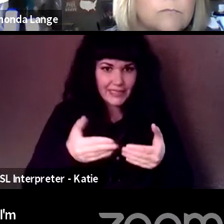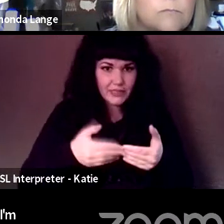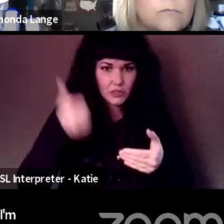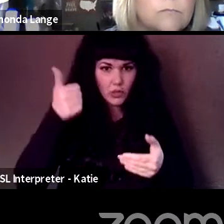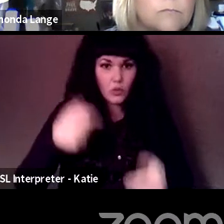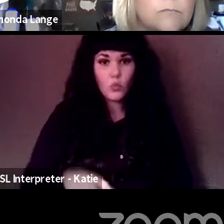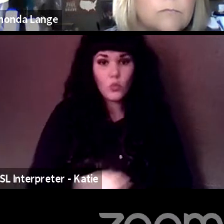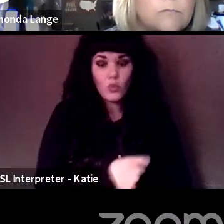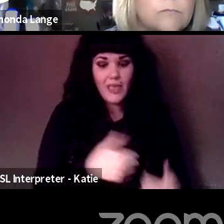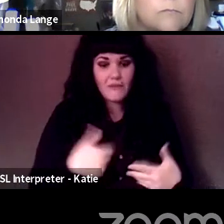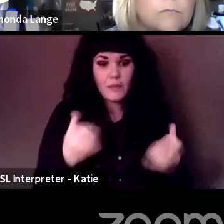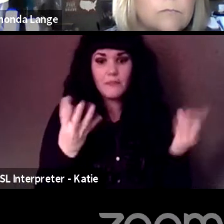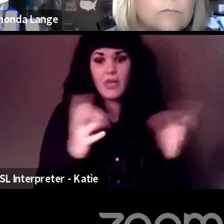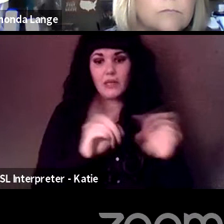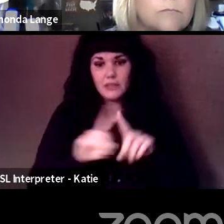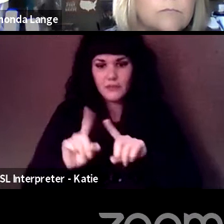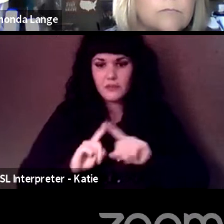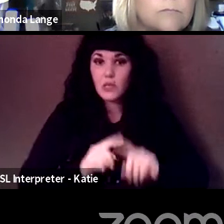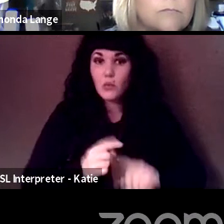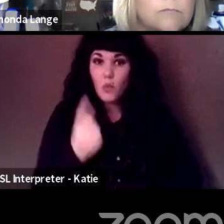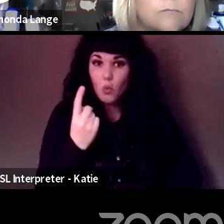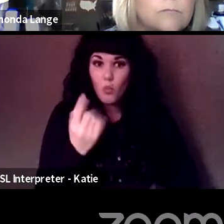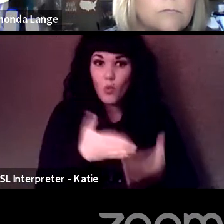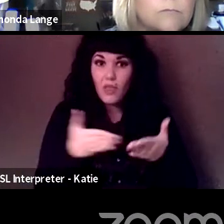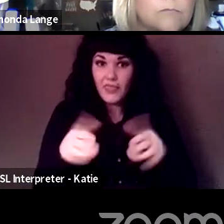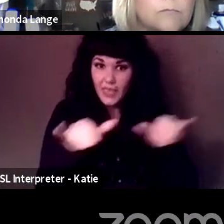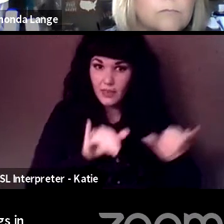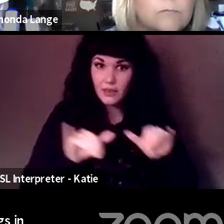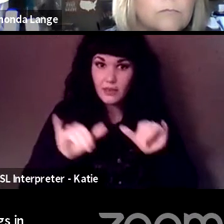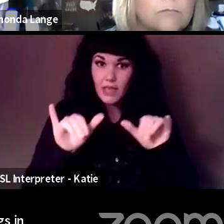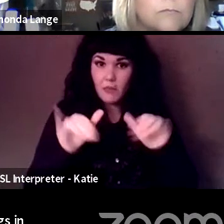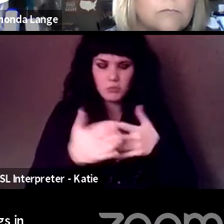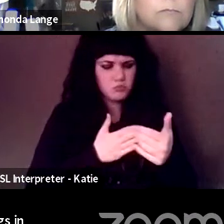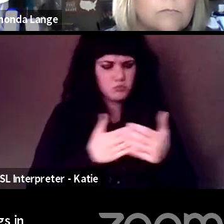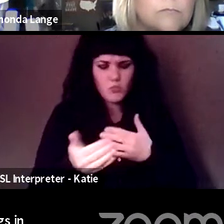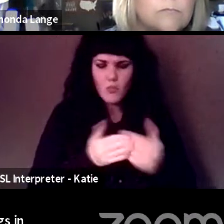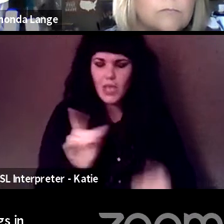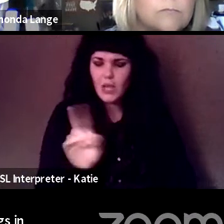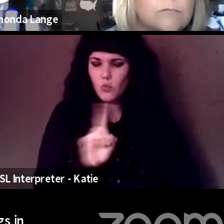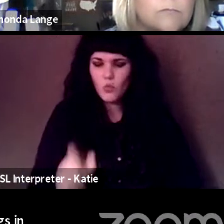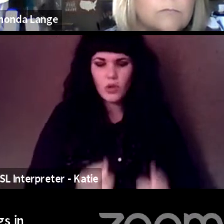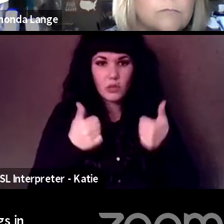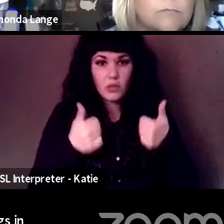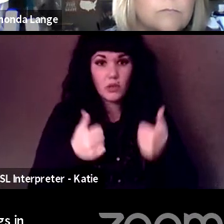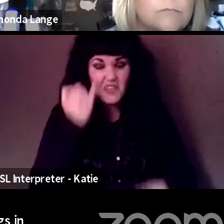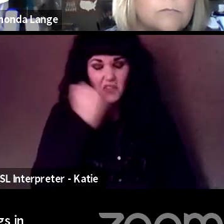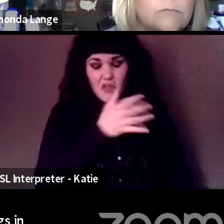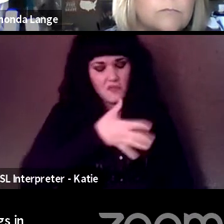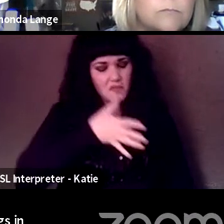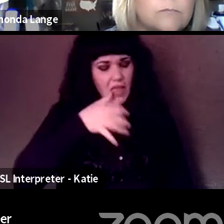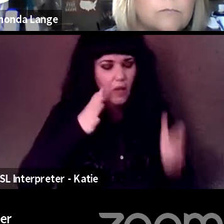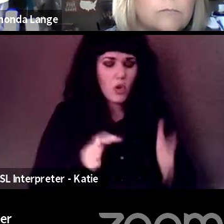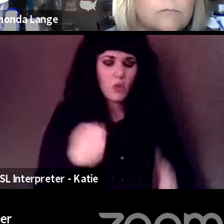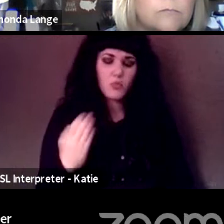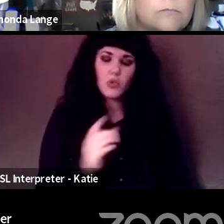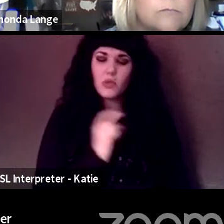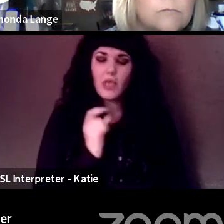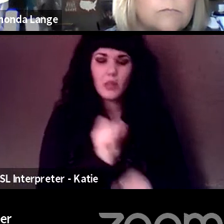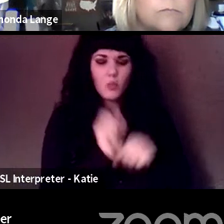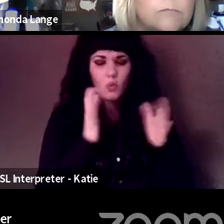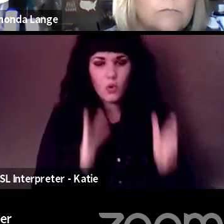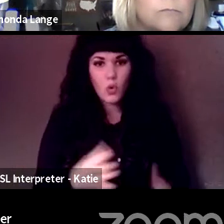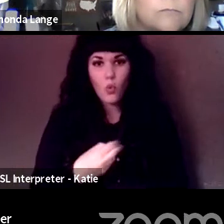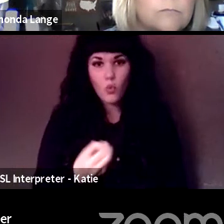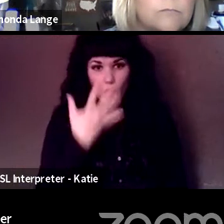common. One thing I found everywhere I lived is that no matter whether you're a farmer or a blue collar worker or a white collar worker, which is what I